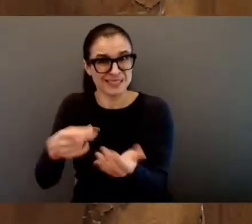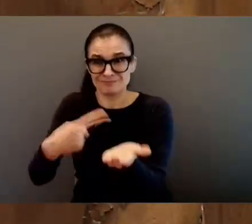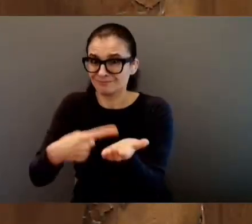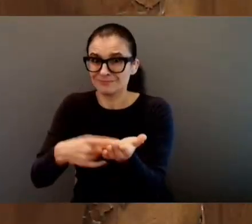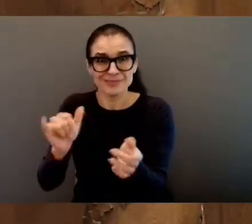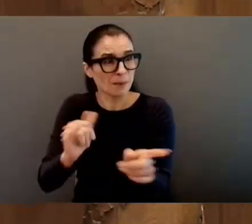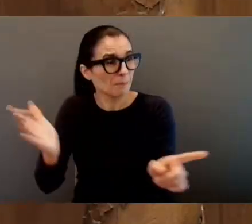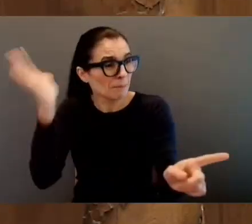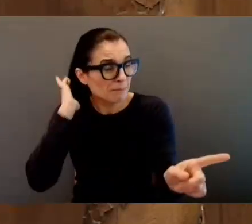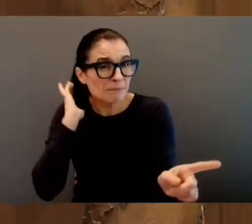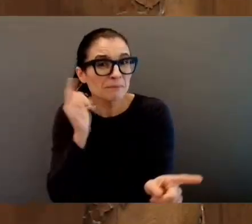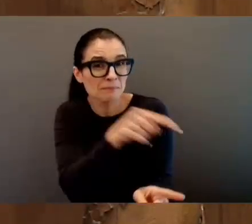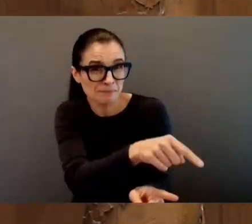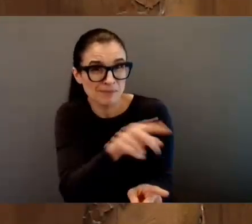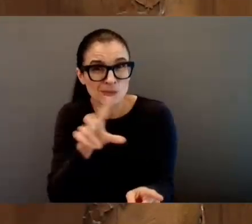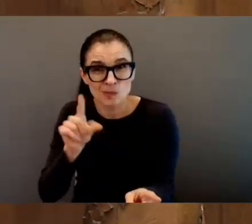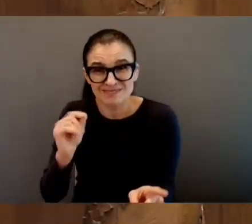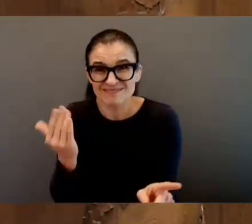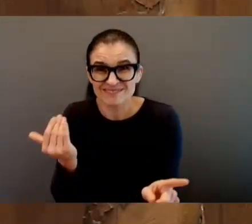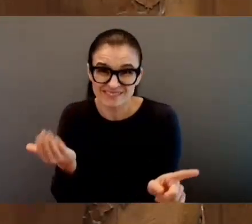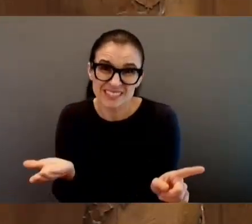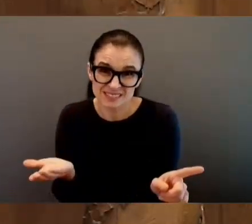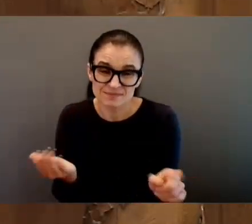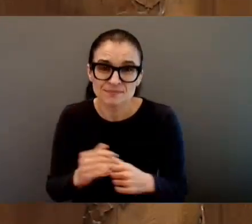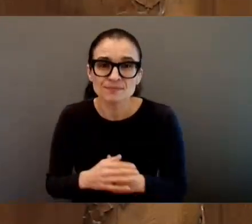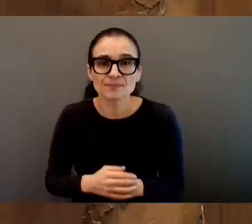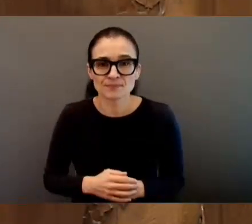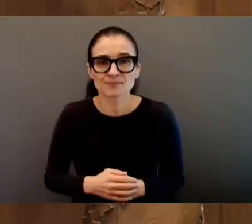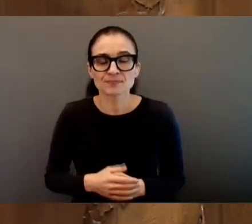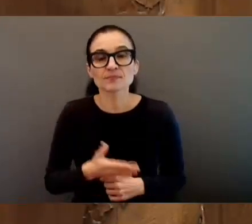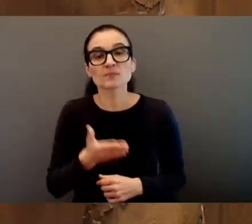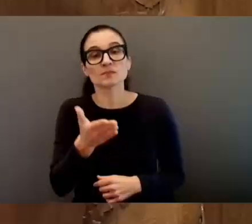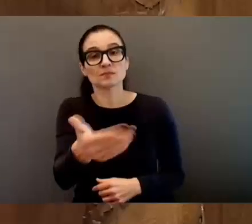Member for Prince George North Caribou. Thank you, Mr. Speaker.